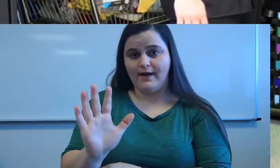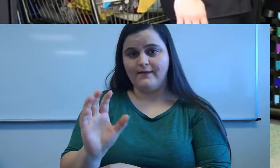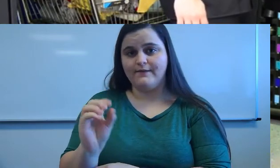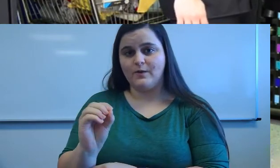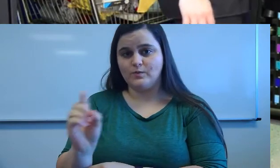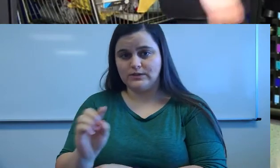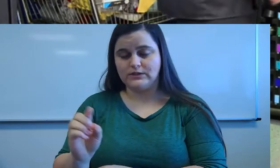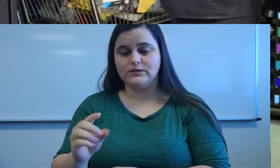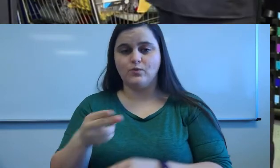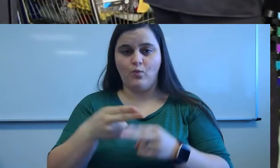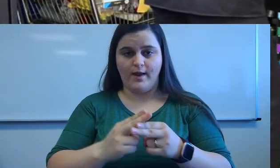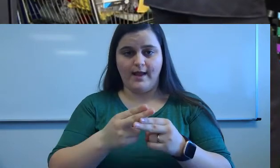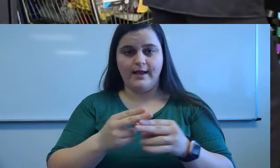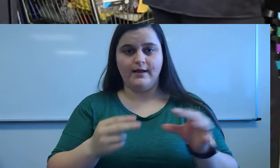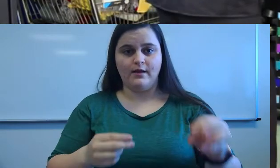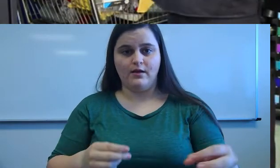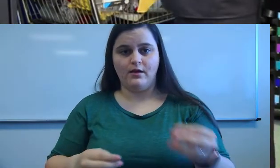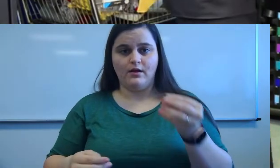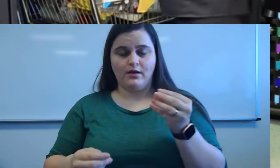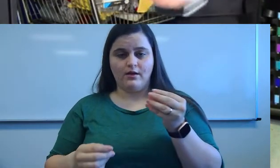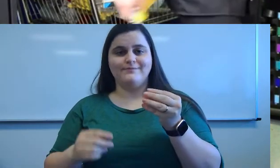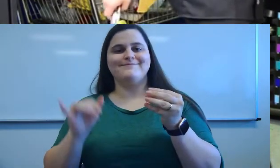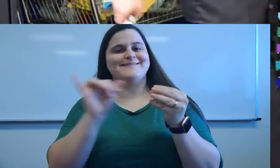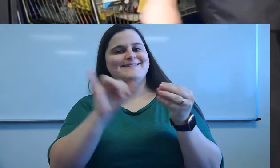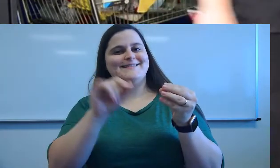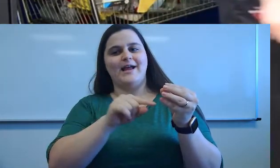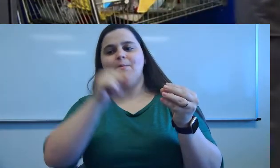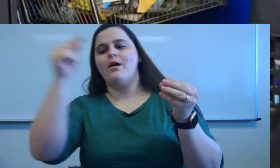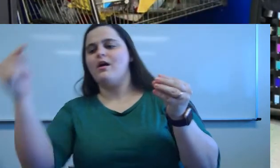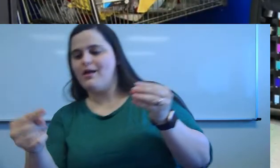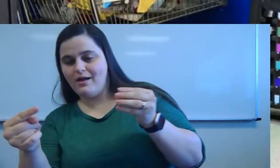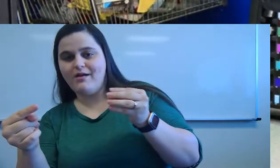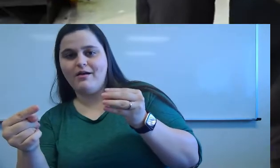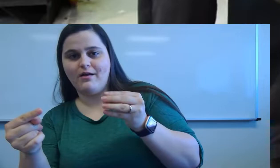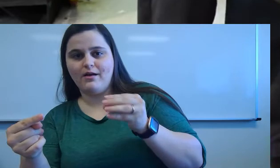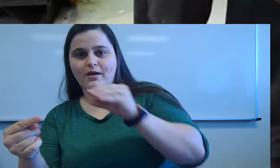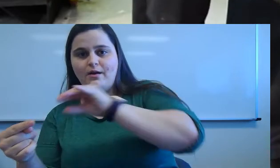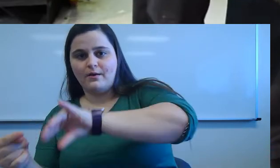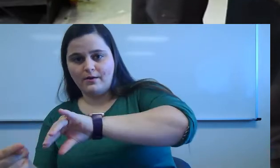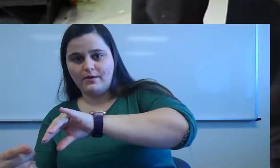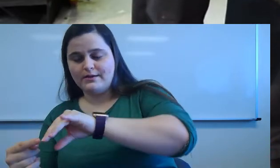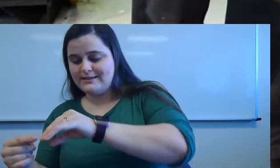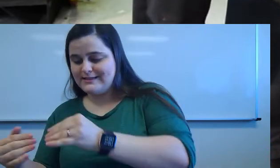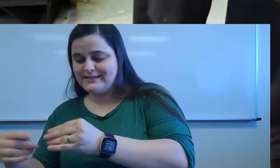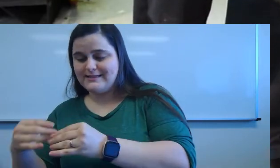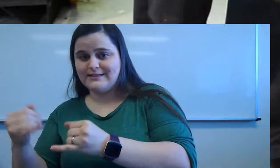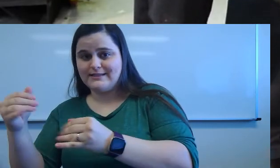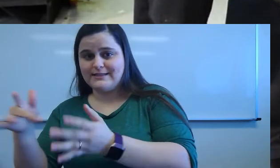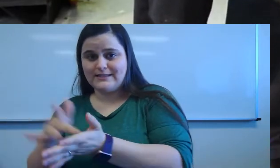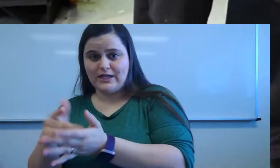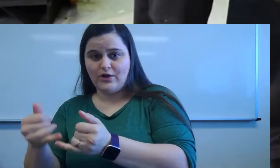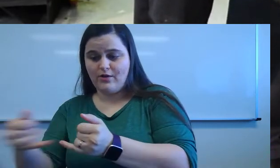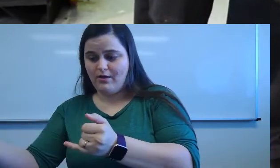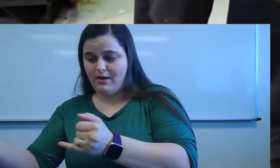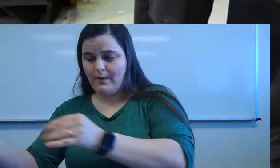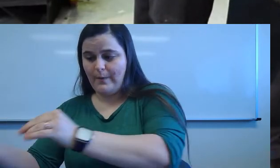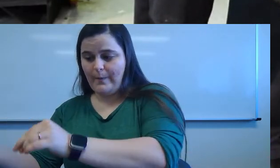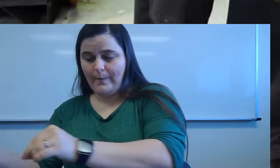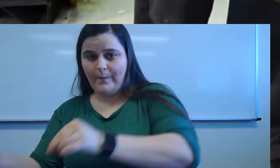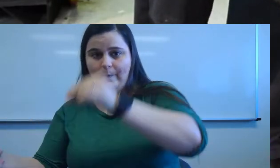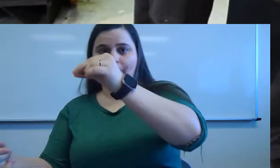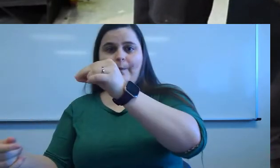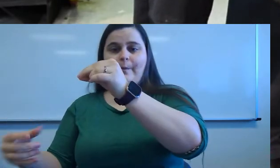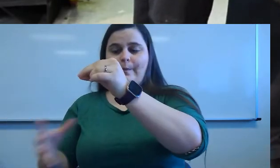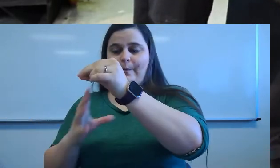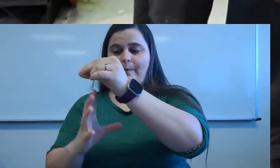0.05 weight and do the same thing on the outside. We're going to take the center line of the arbor, pull it to the